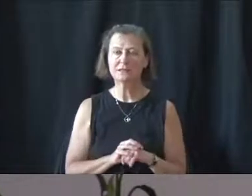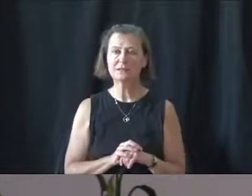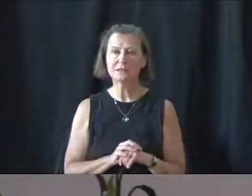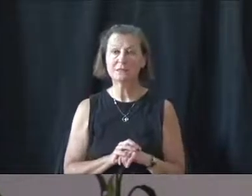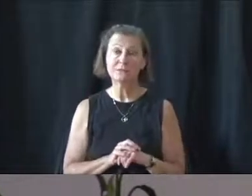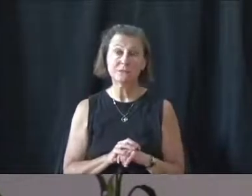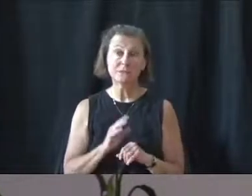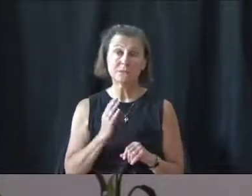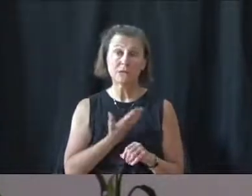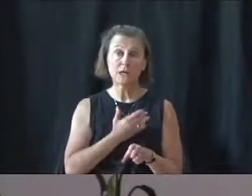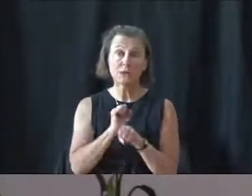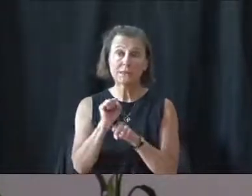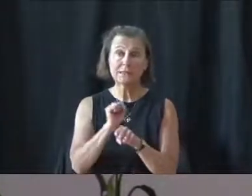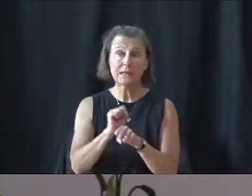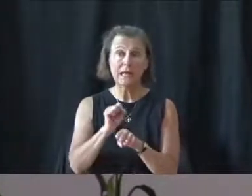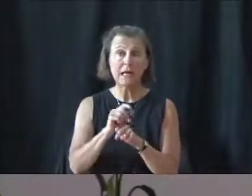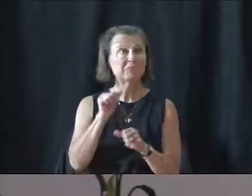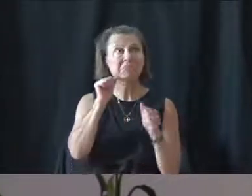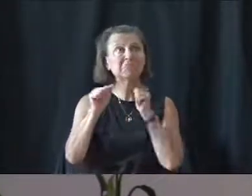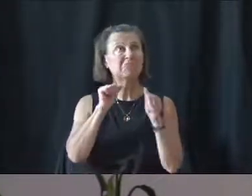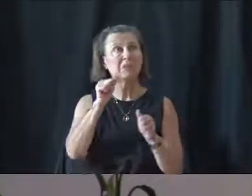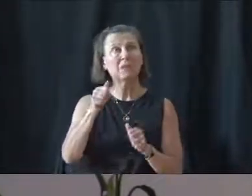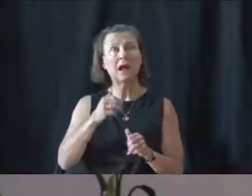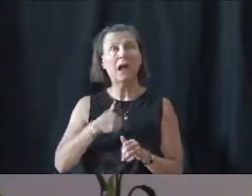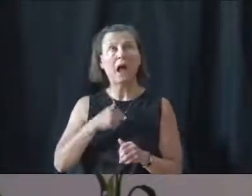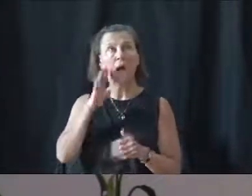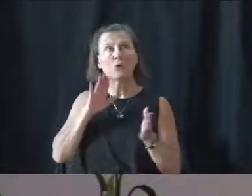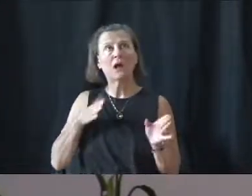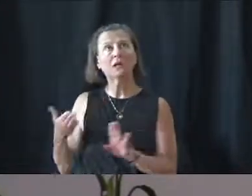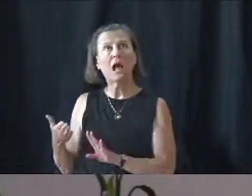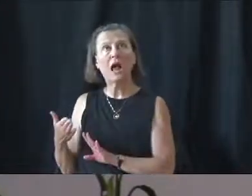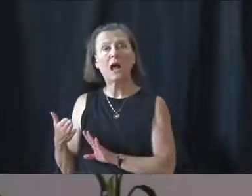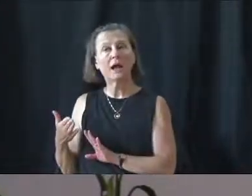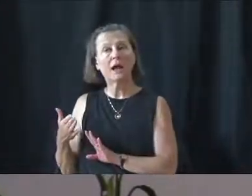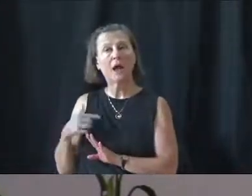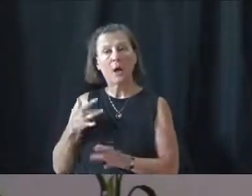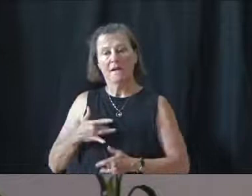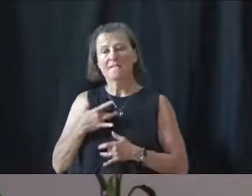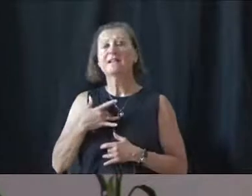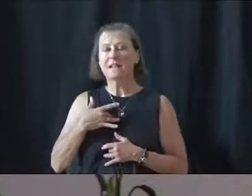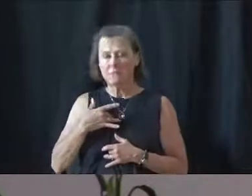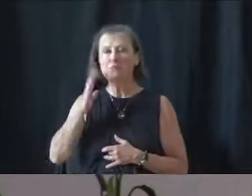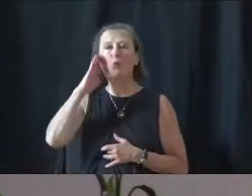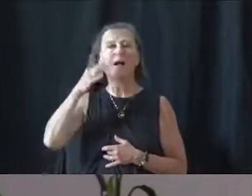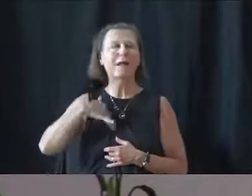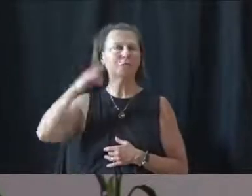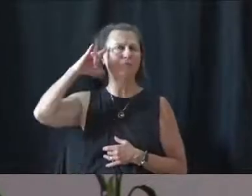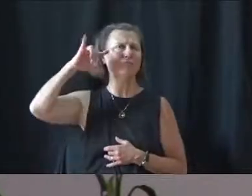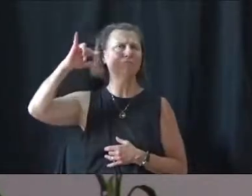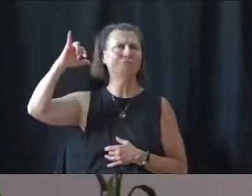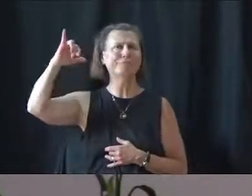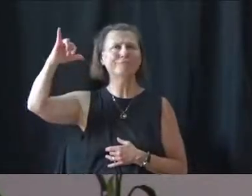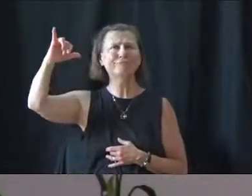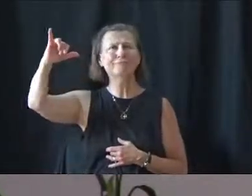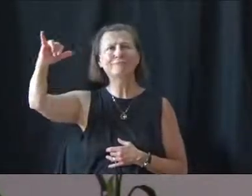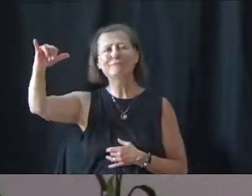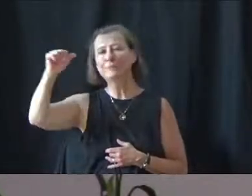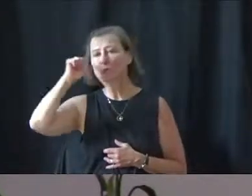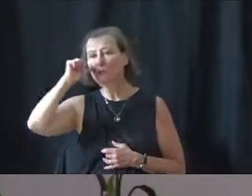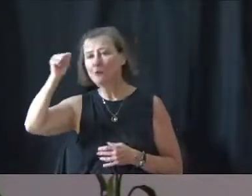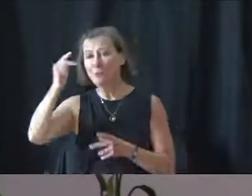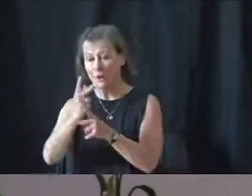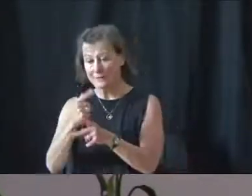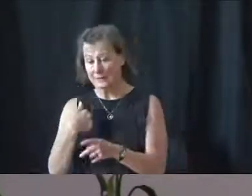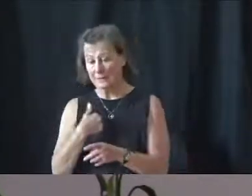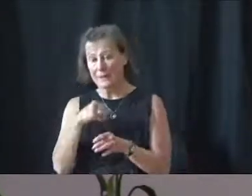Our tacit denial of mortality, our sense of infinite tomorrows, keeps us in the ego